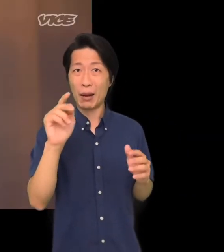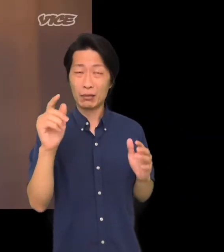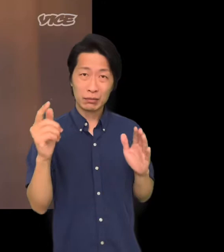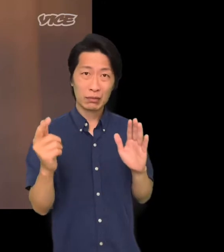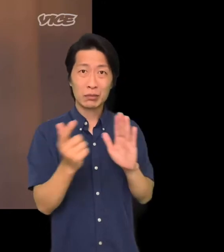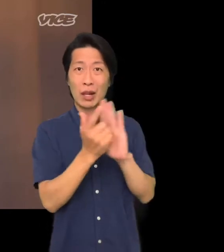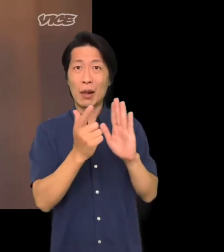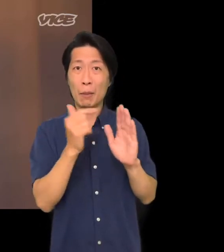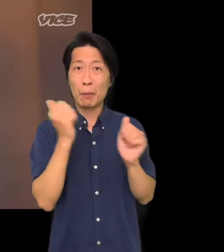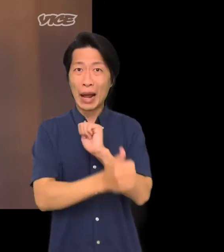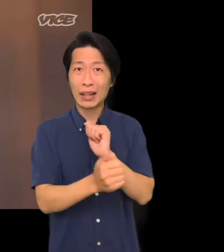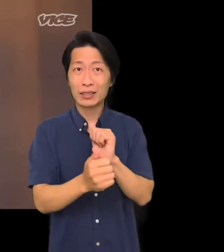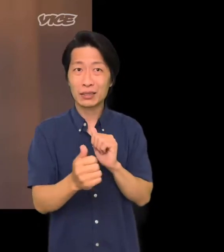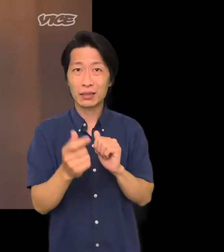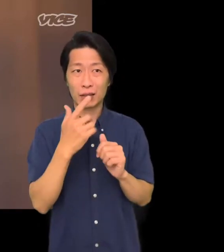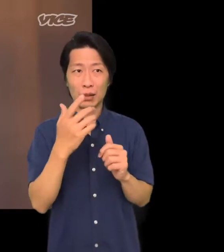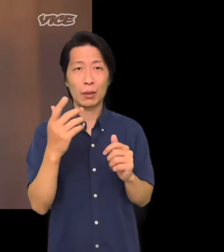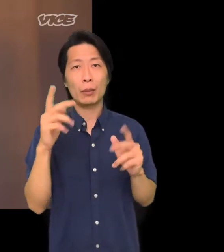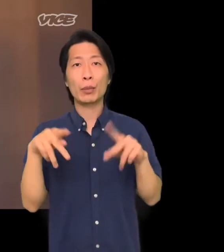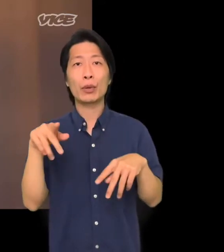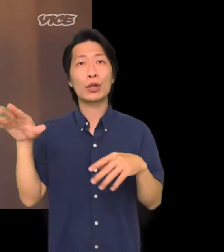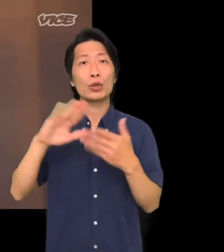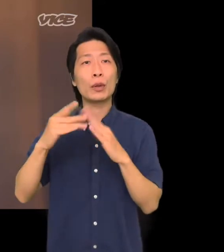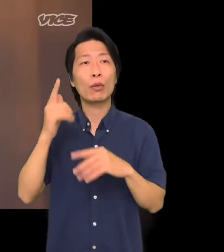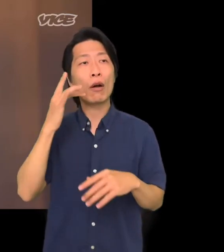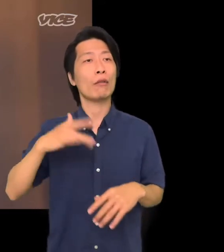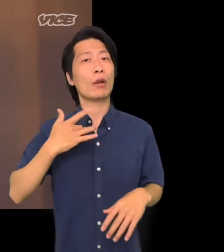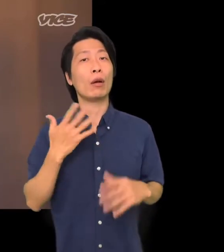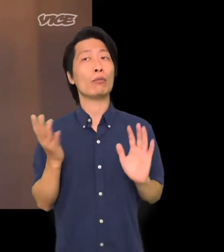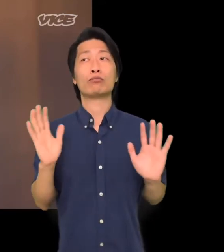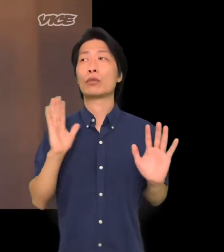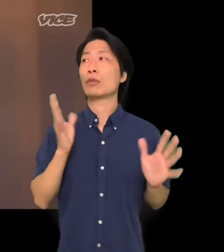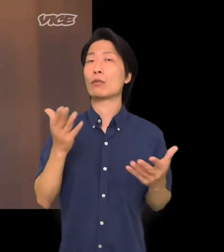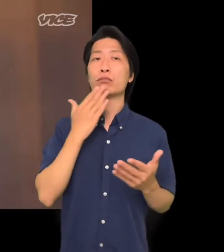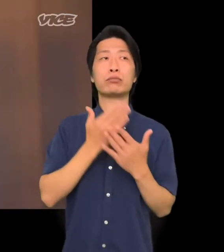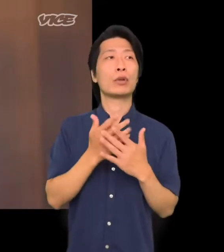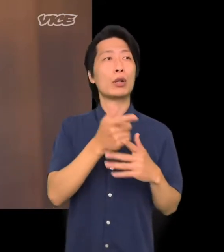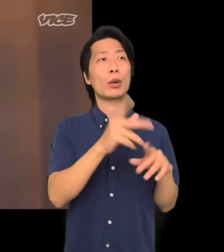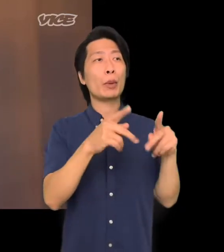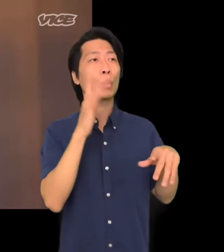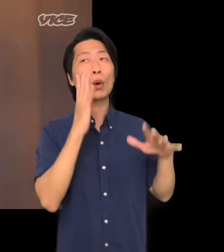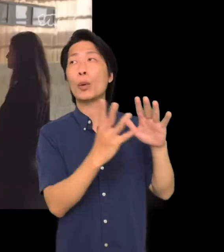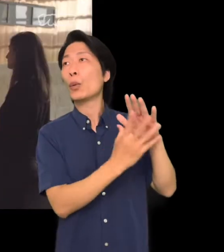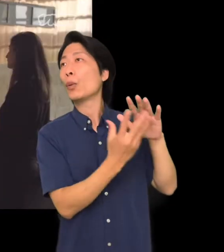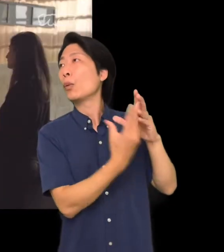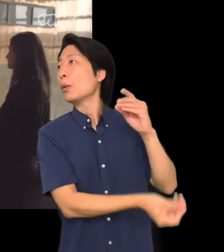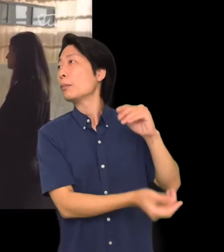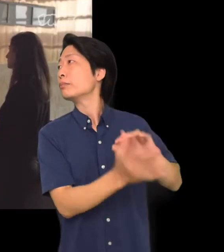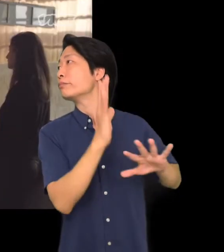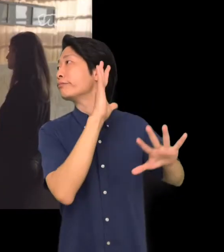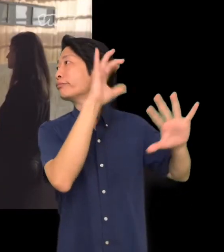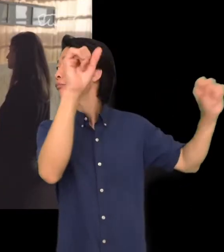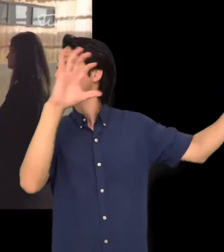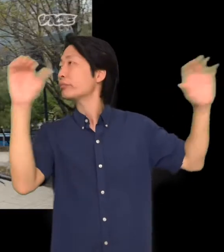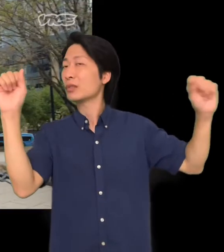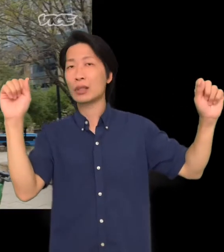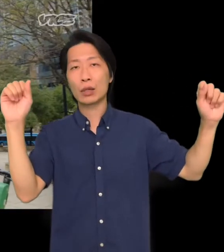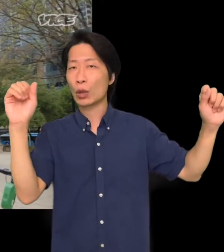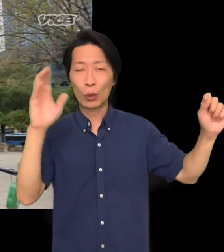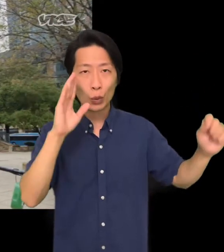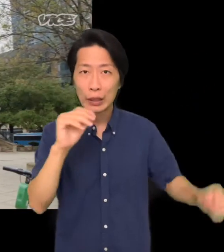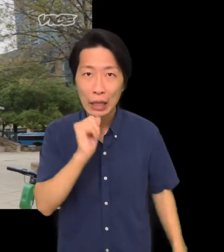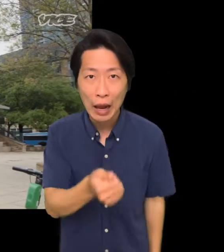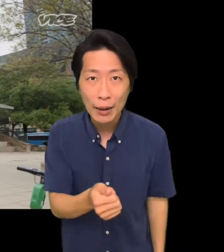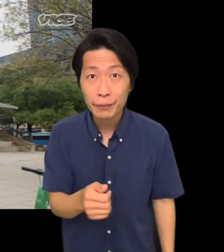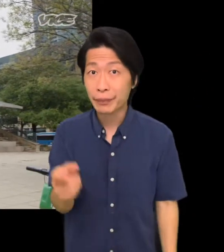an expectation in some parts of our community that somehow or another these people will at that point disappear, because they won't.